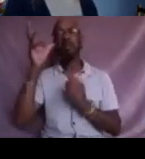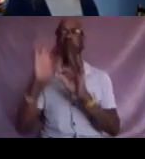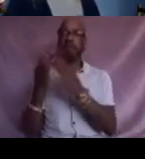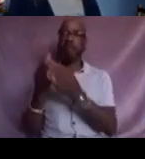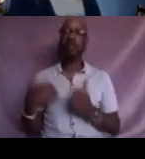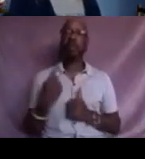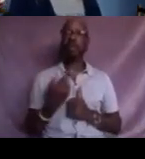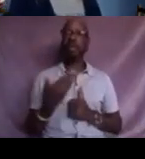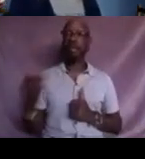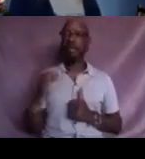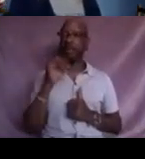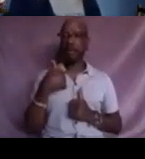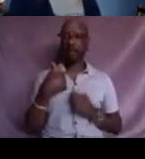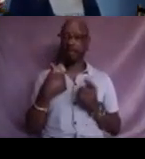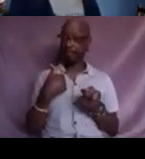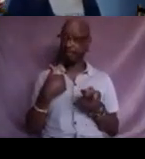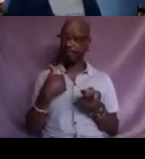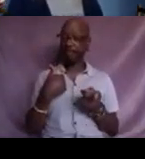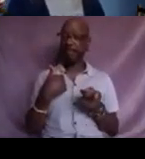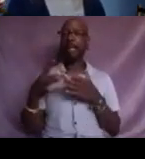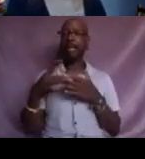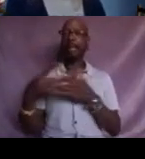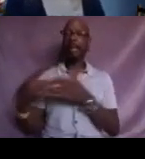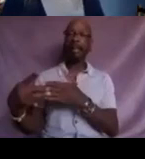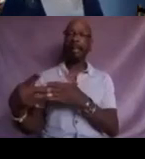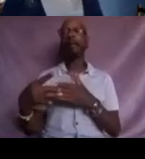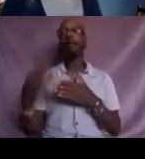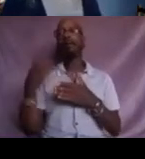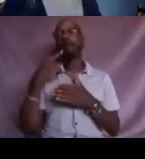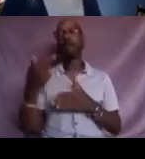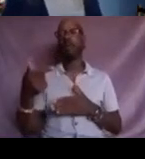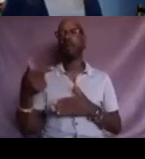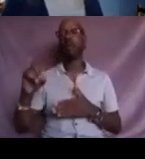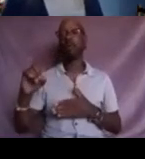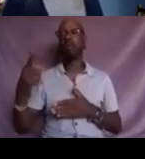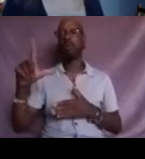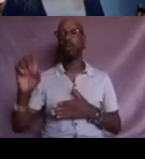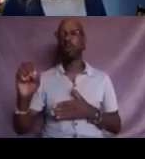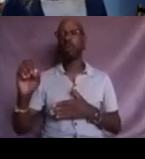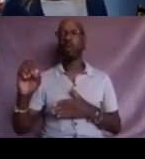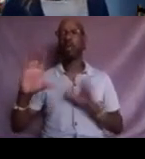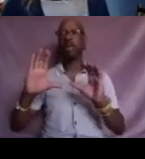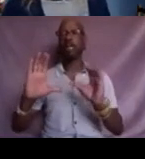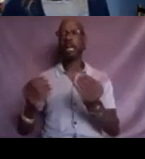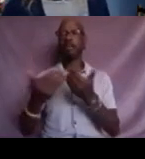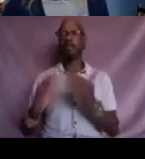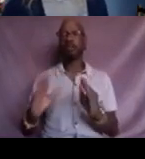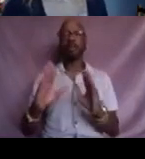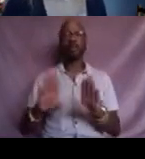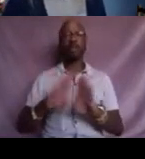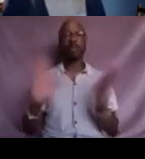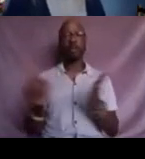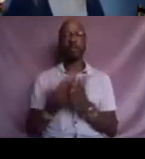here is our guidance for Google Classroom. So I'm actually gonna open up a new tab here and just show this to you, and then I will put it in